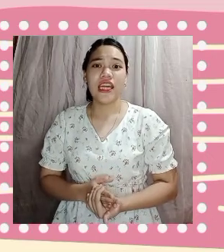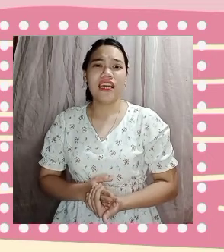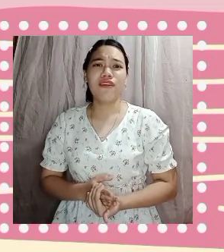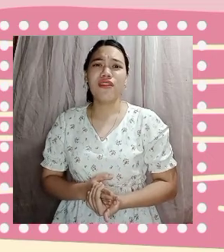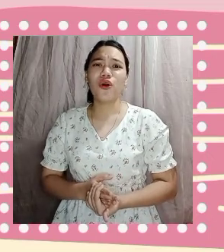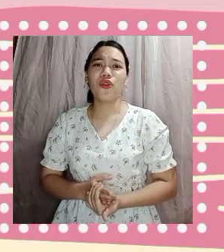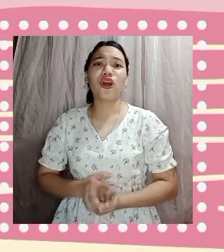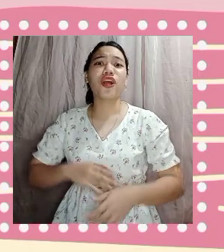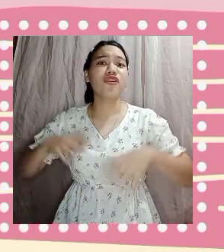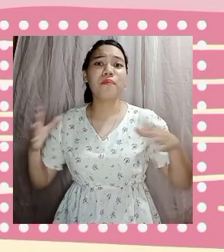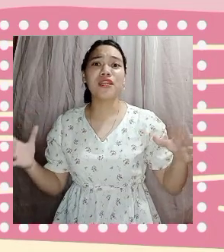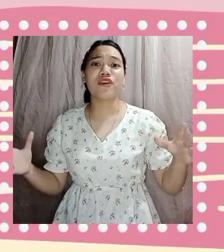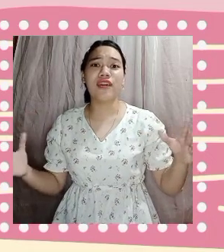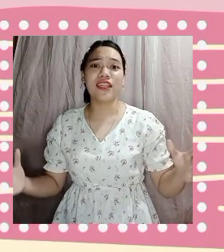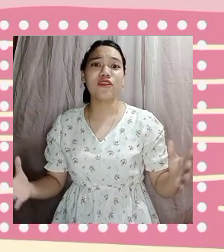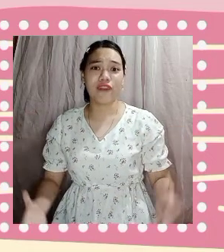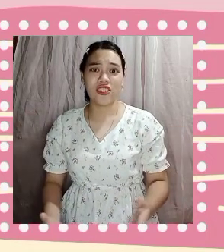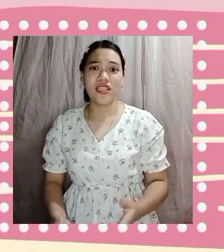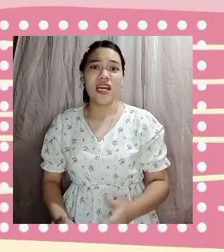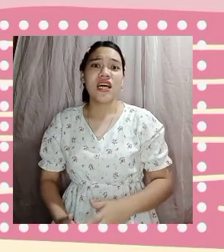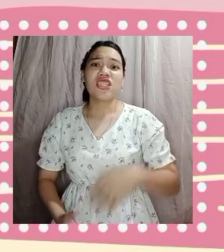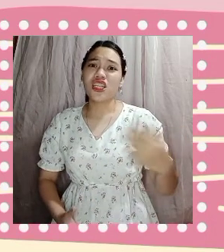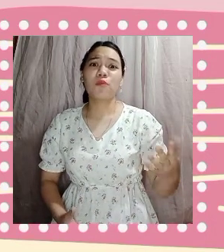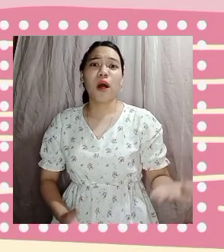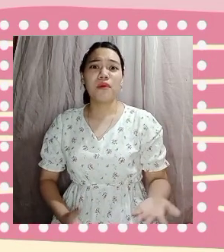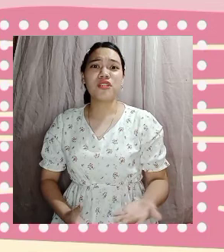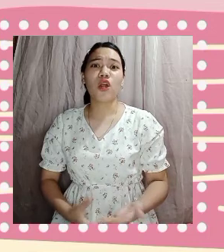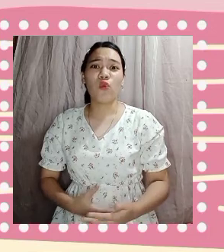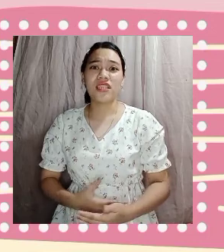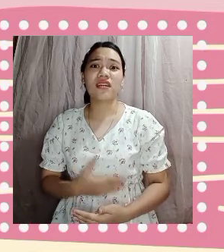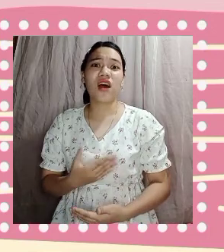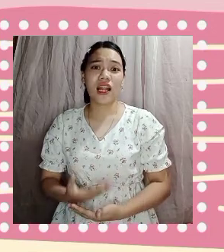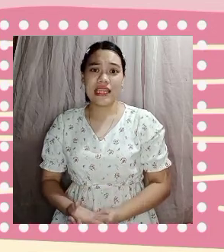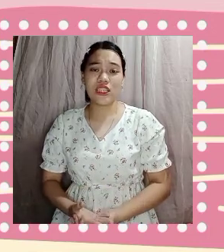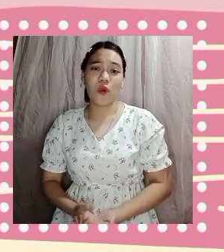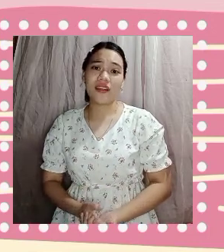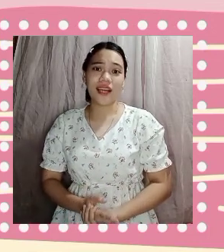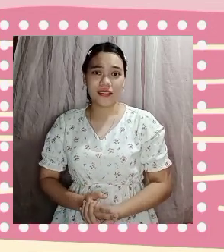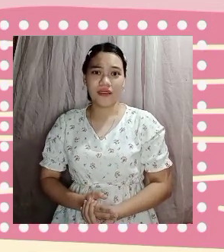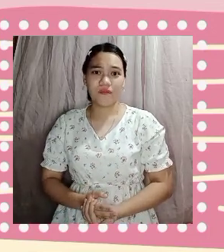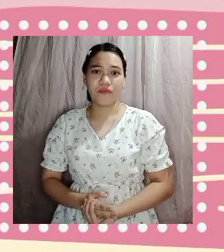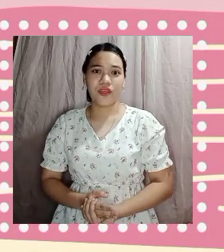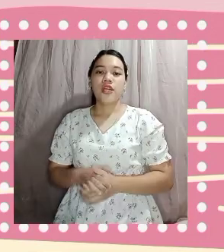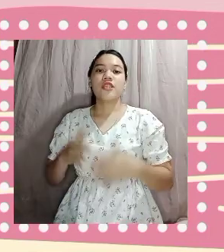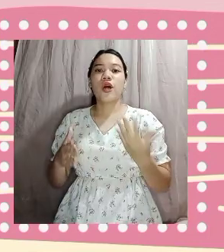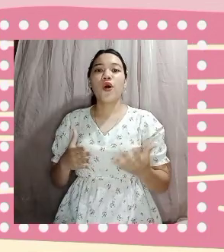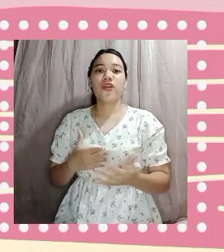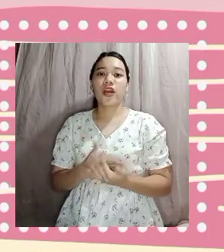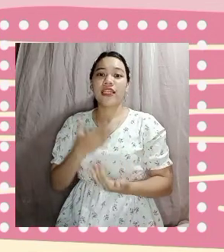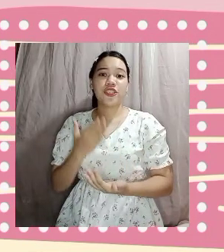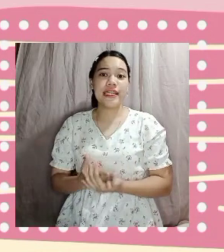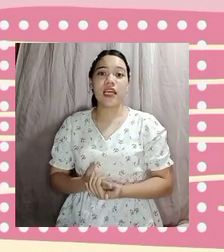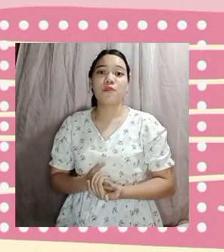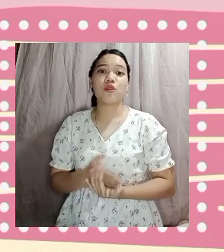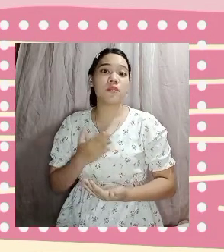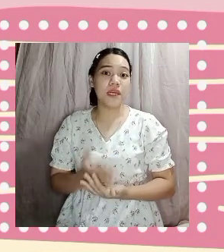children. Even though there are numbers of intervention, such problems are ones that are least well detected. So there